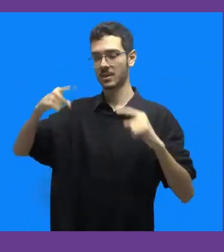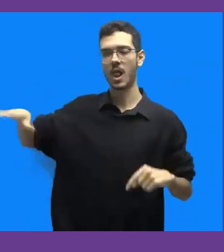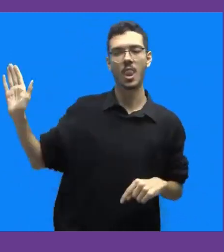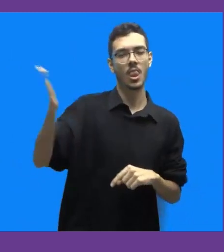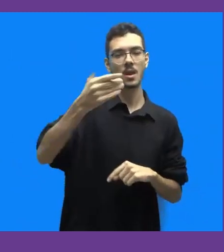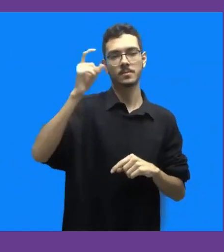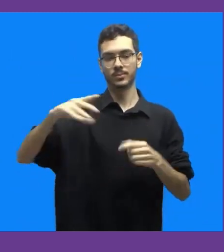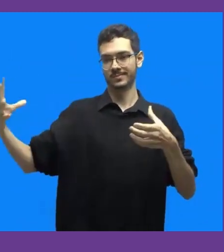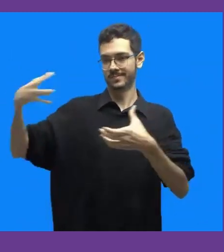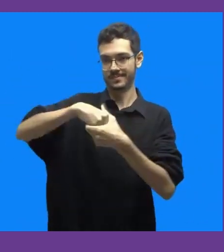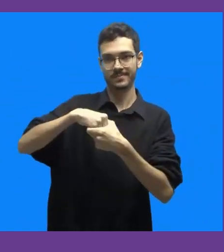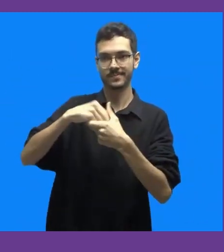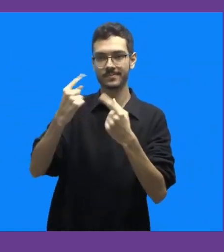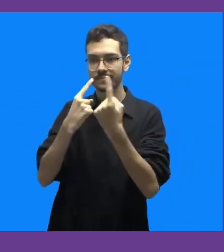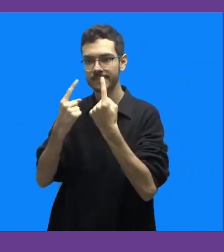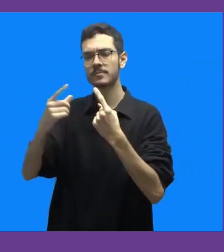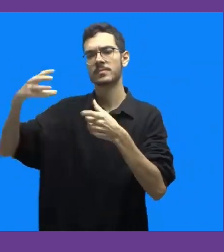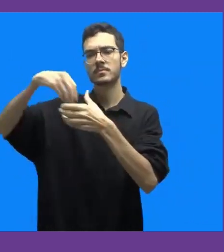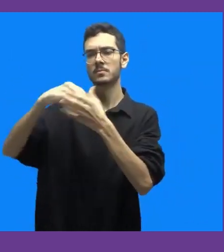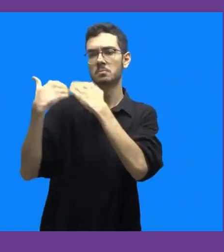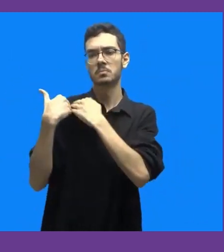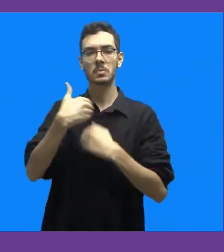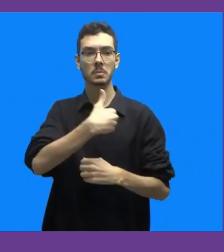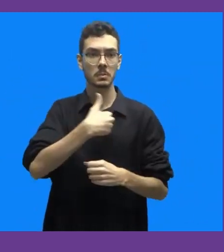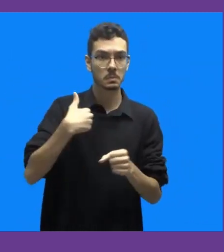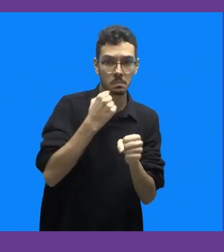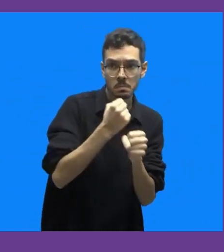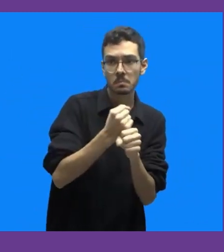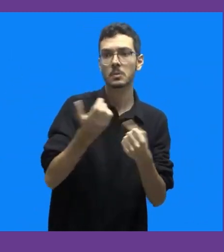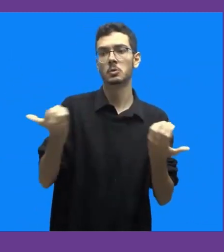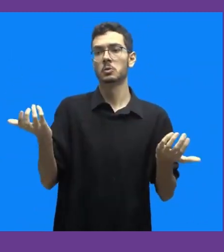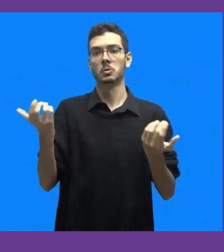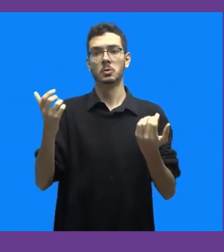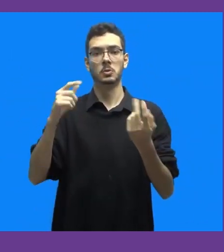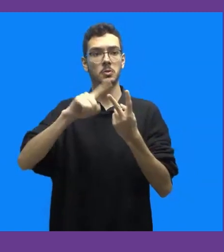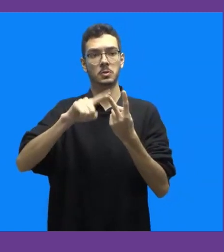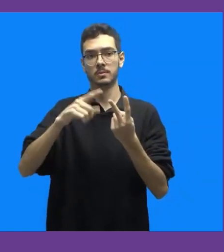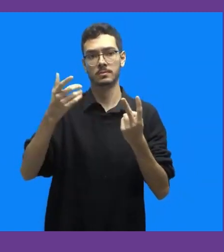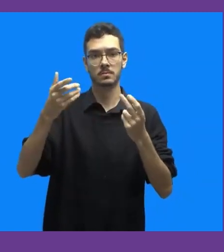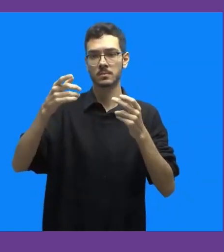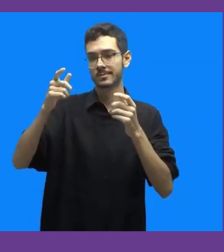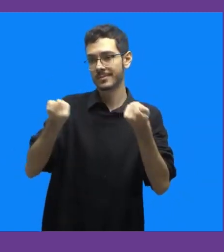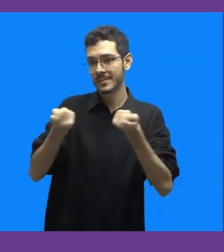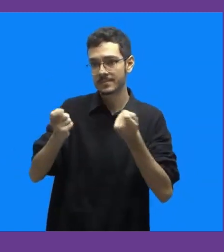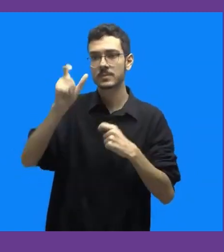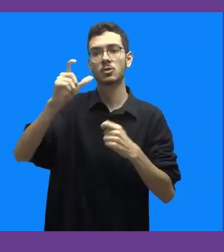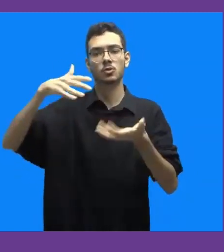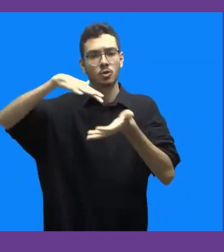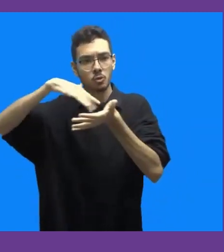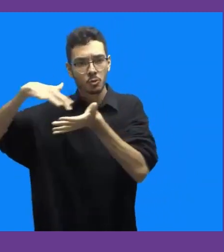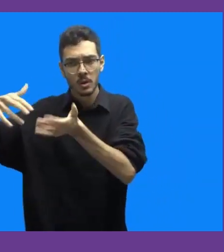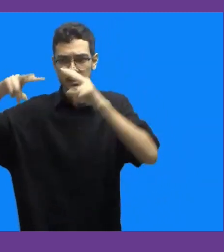to, of course, studies and research, and that's good. But I think it's not enough,